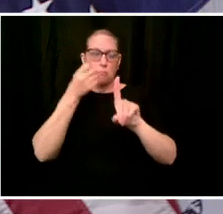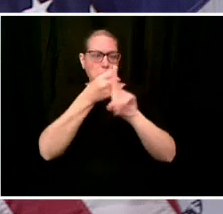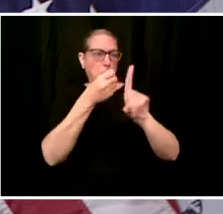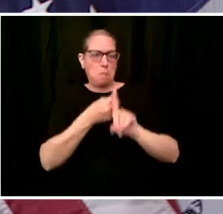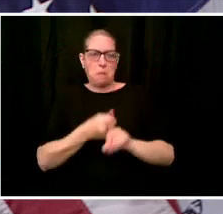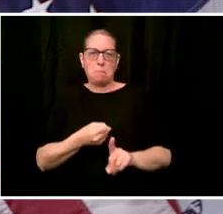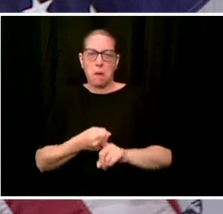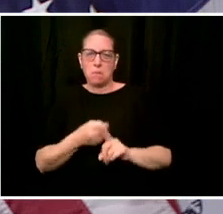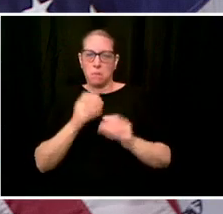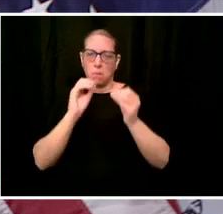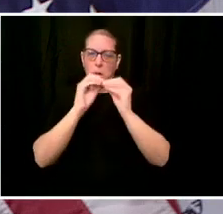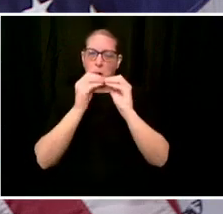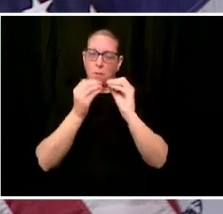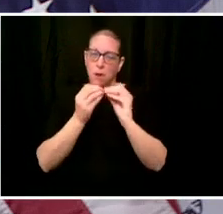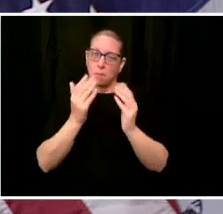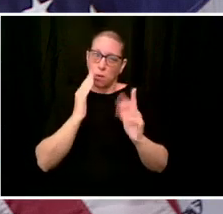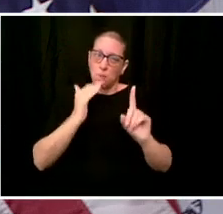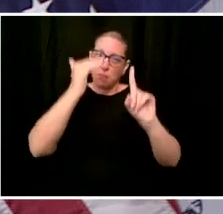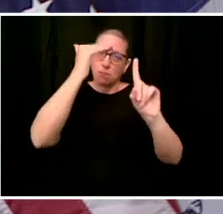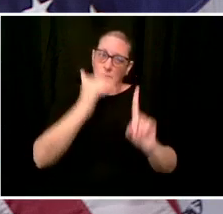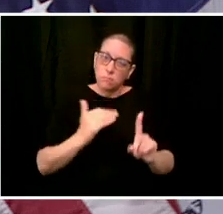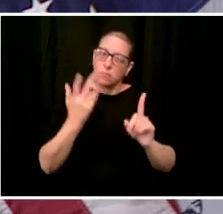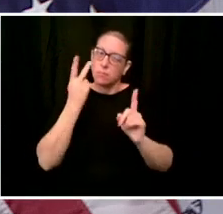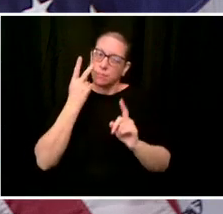is going to be flexible enough to move quickly.